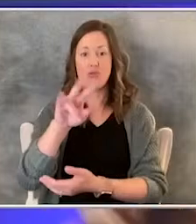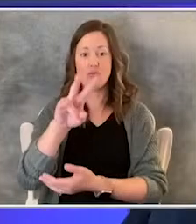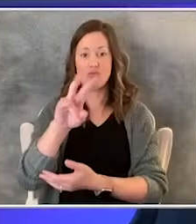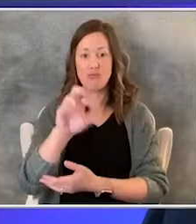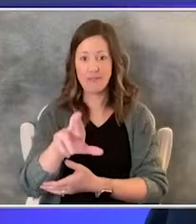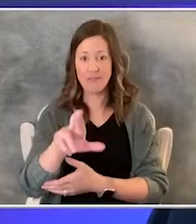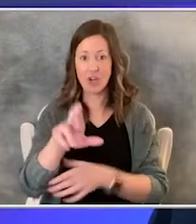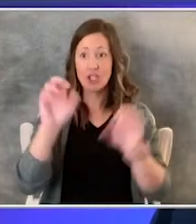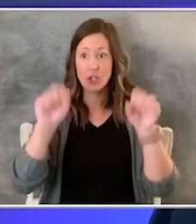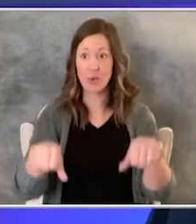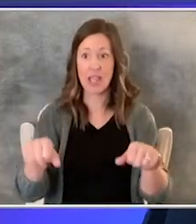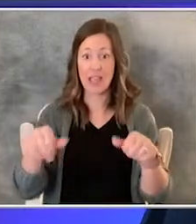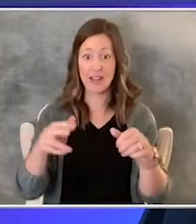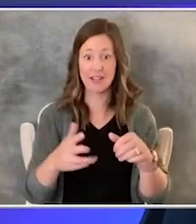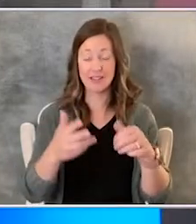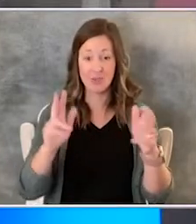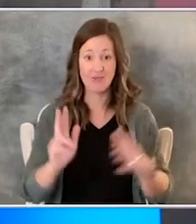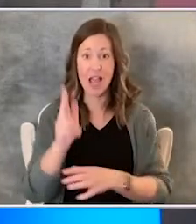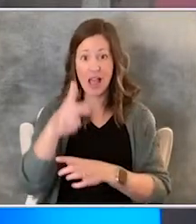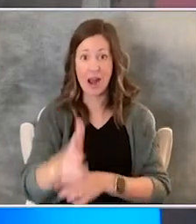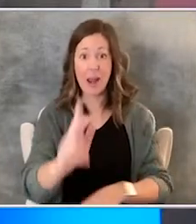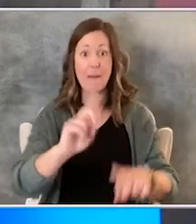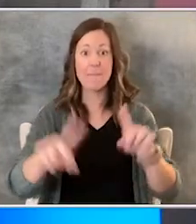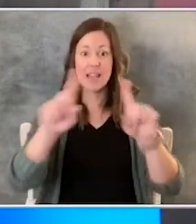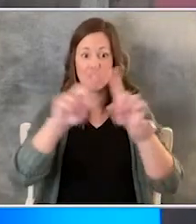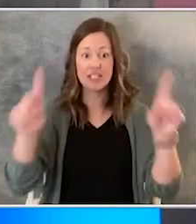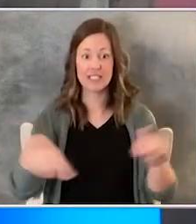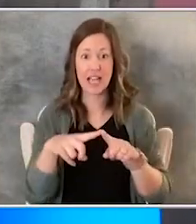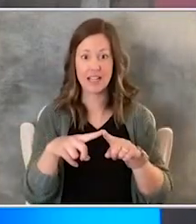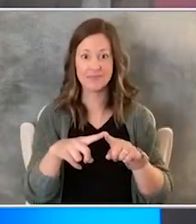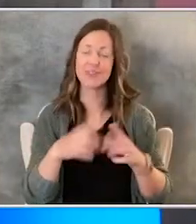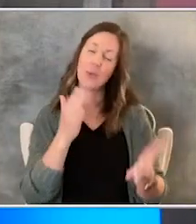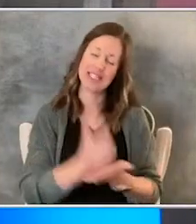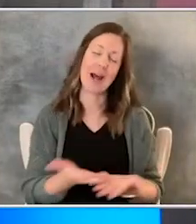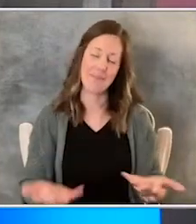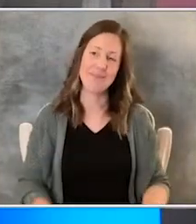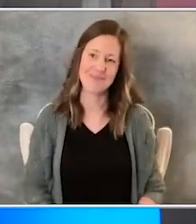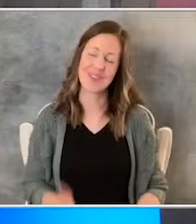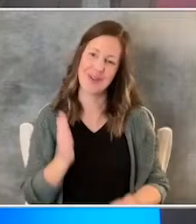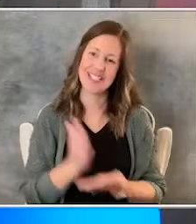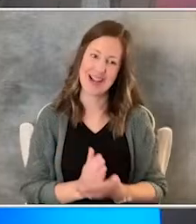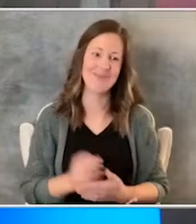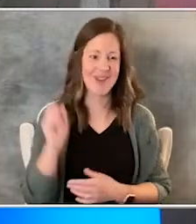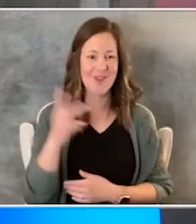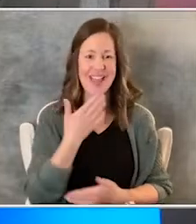like this are available. So it's a great message. Message received.